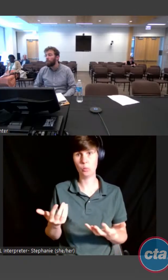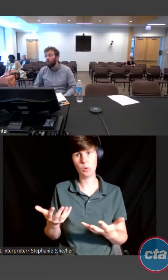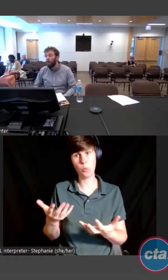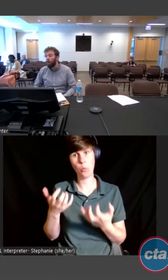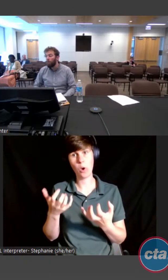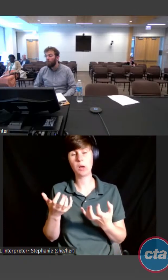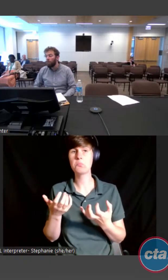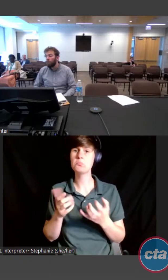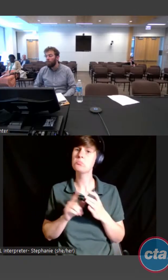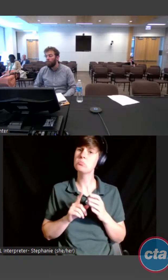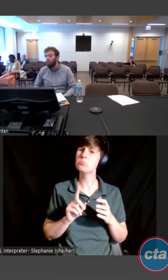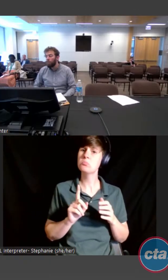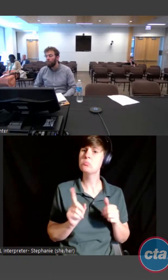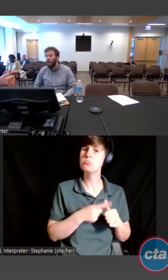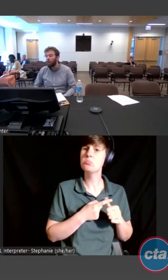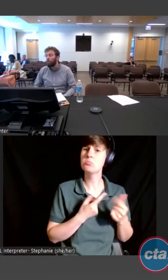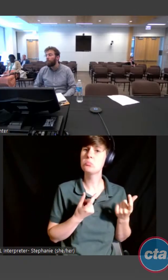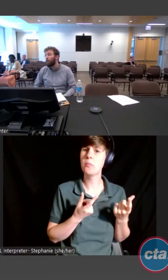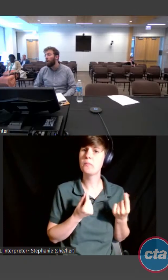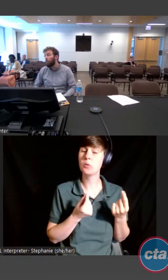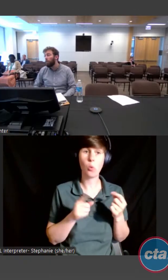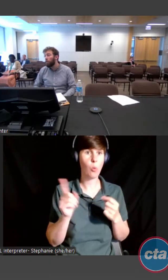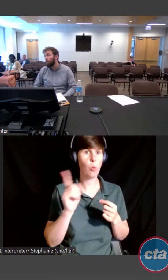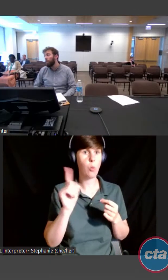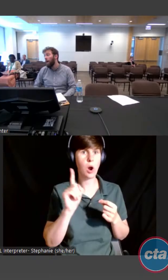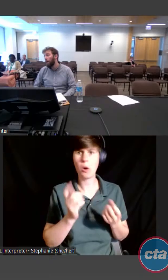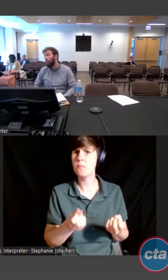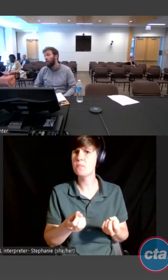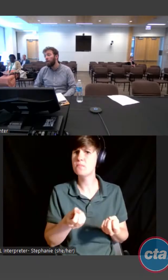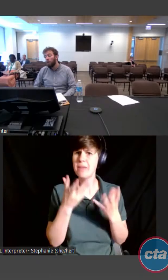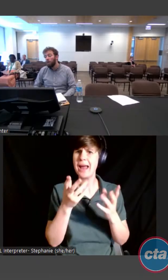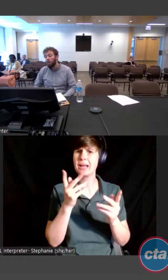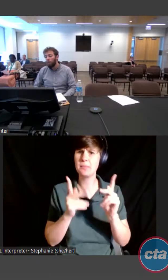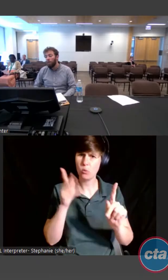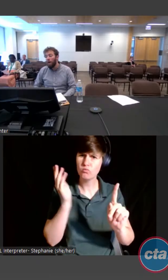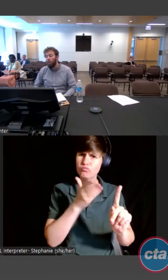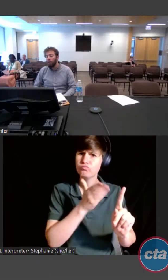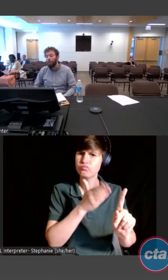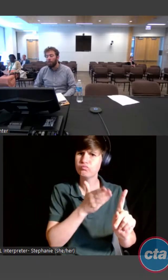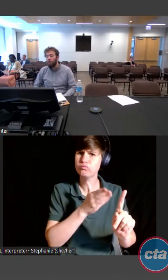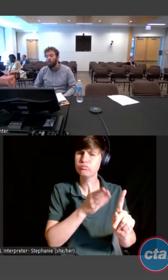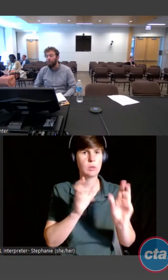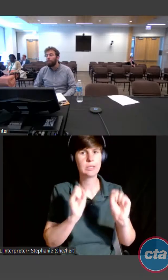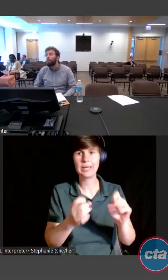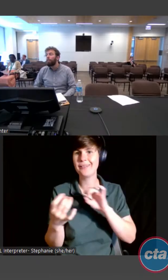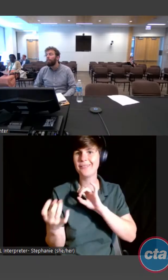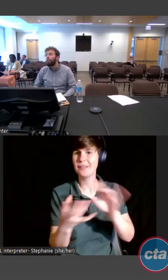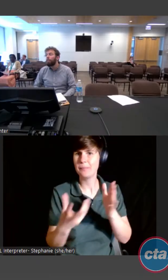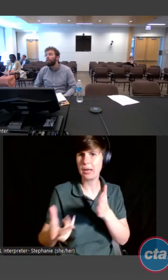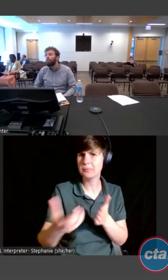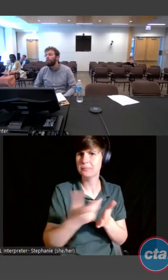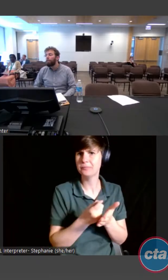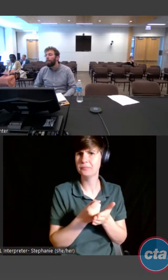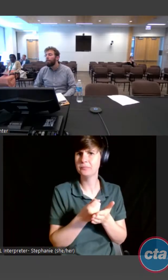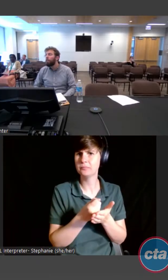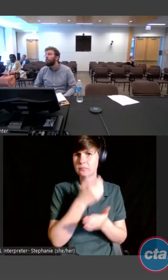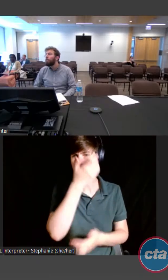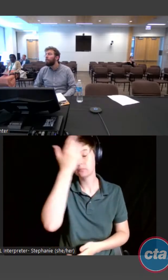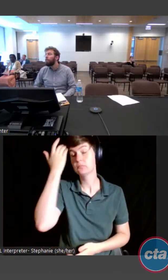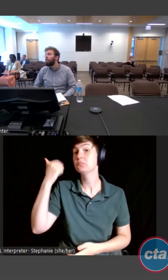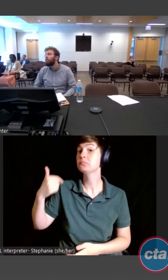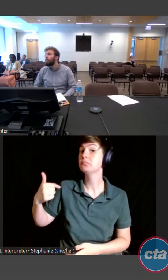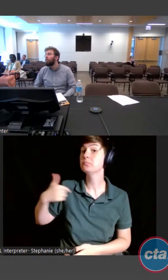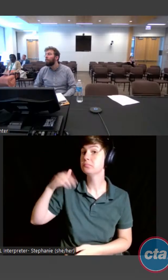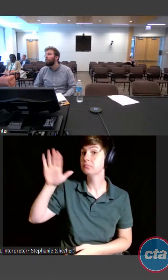at first where the most impact will be felt and the most feedback can be gathered. I would strongly encourage you